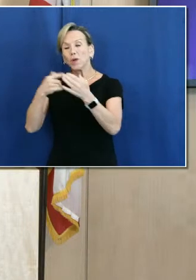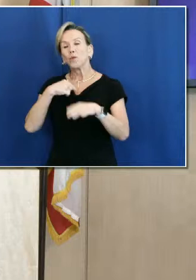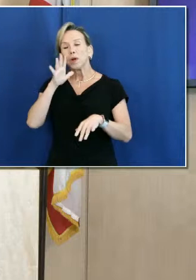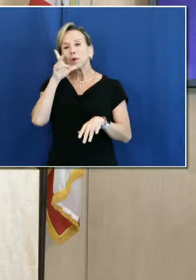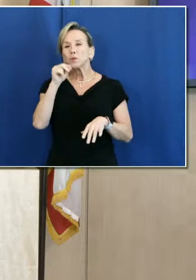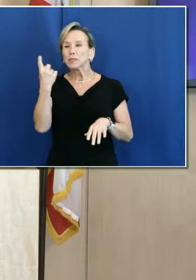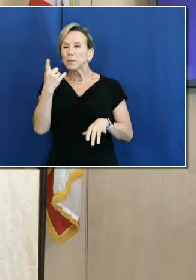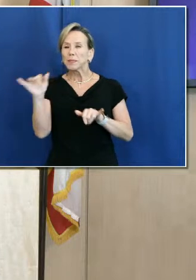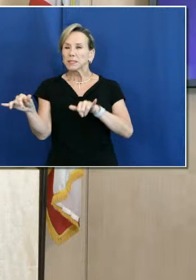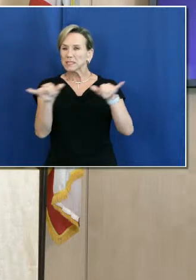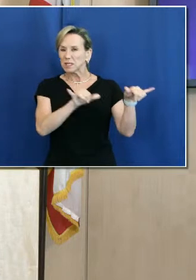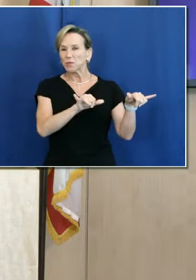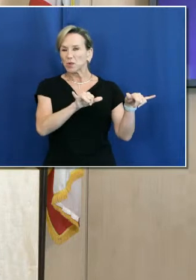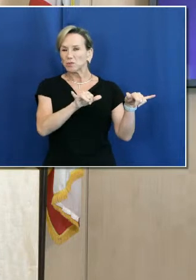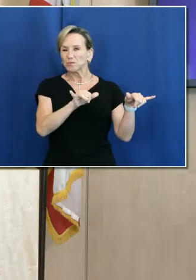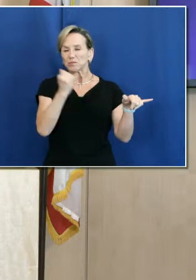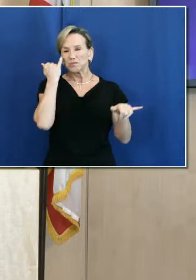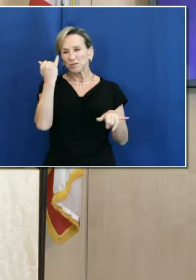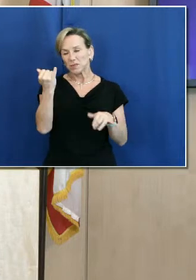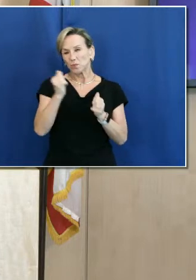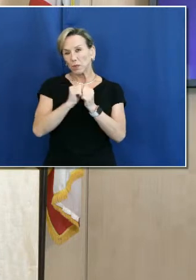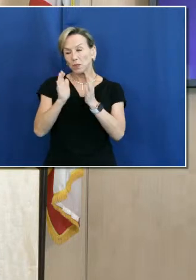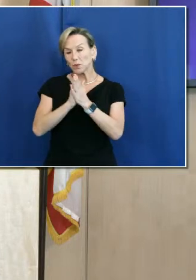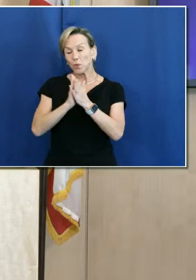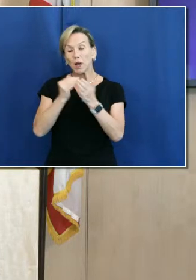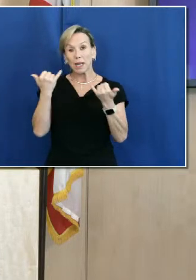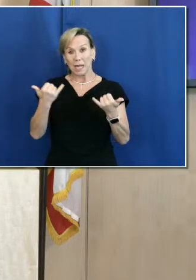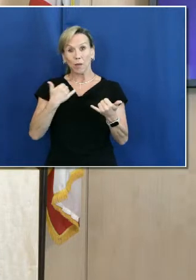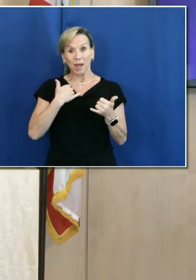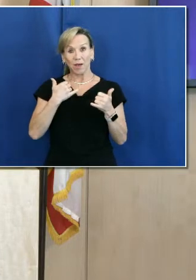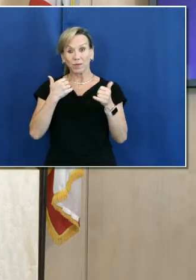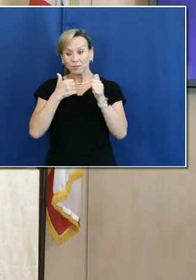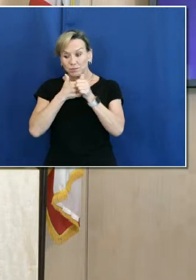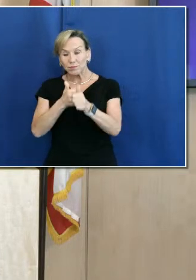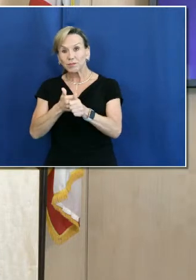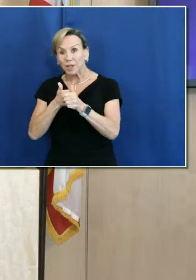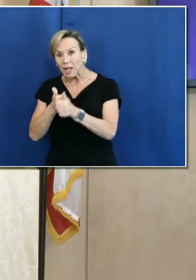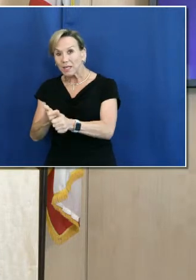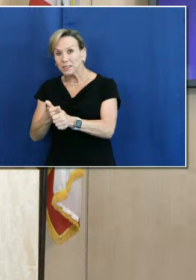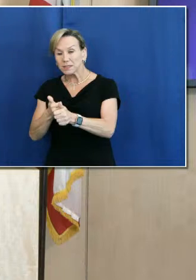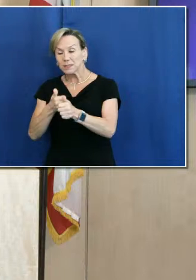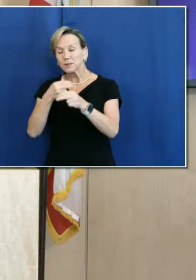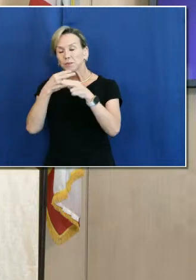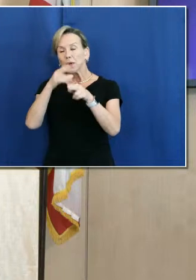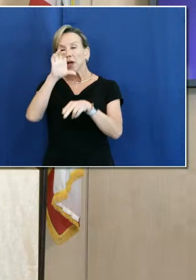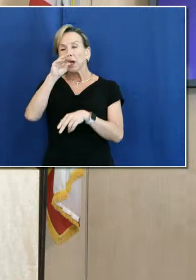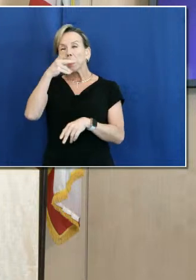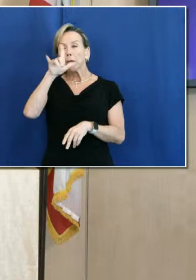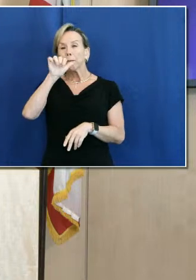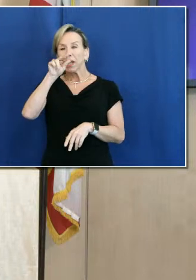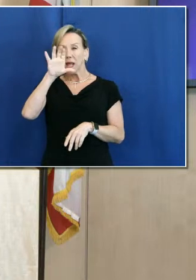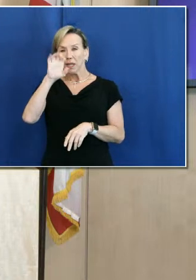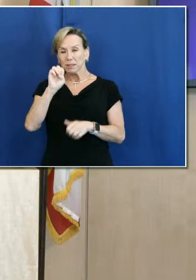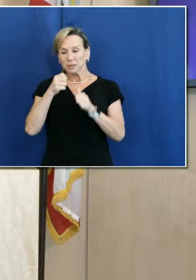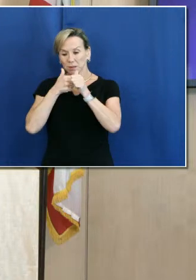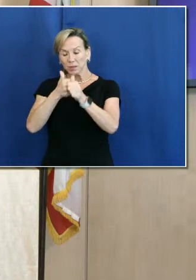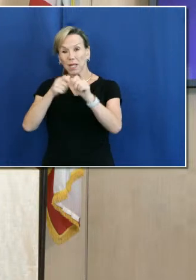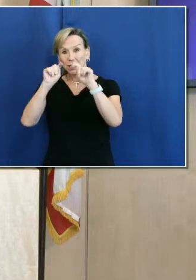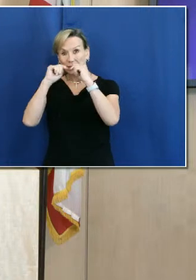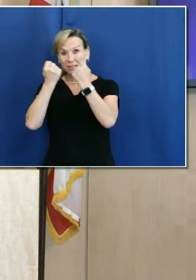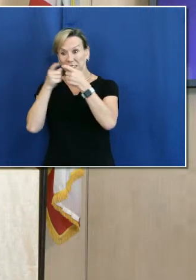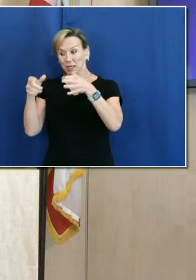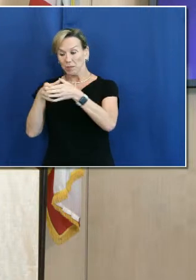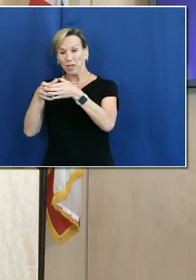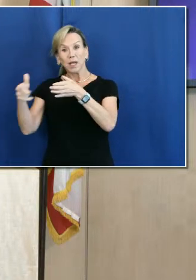similar for schools. And now that we have the compliance team activated for all of